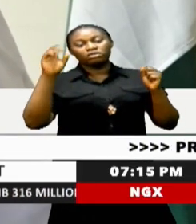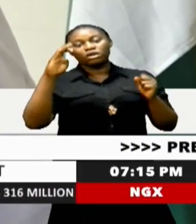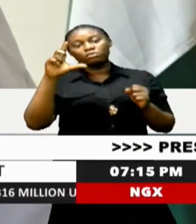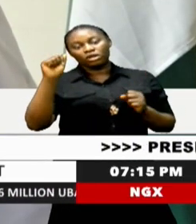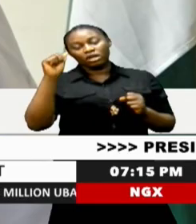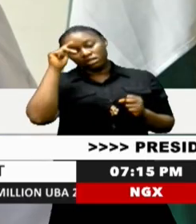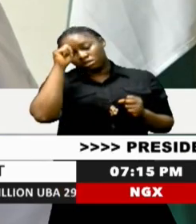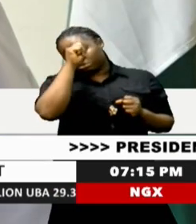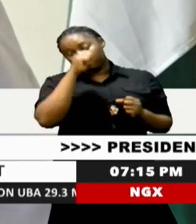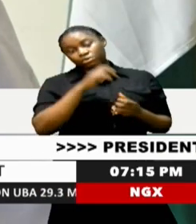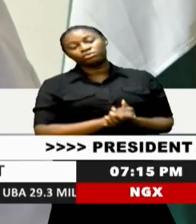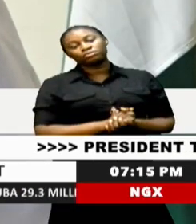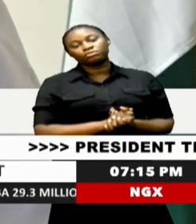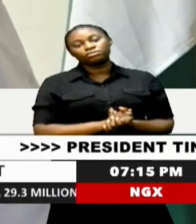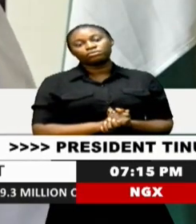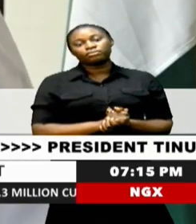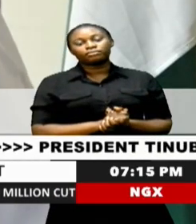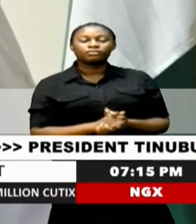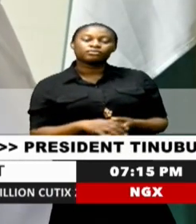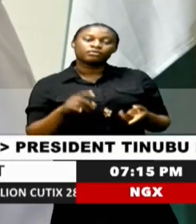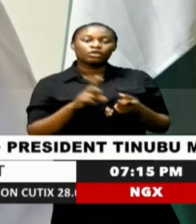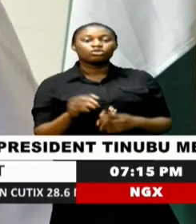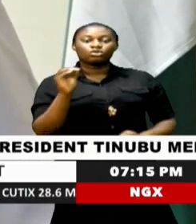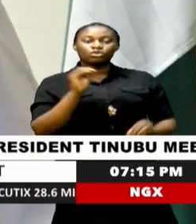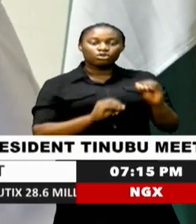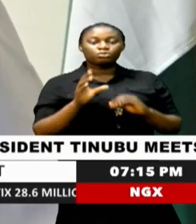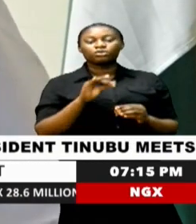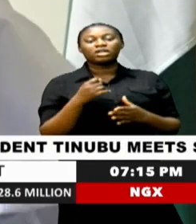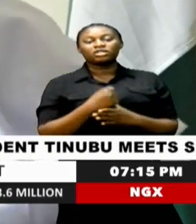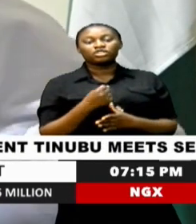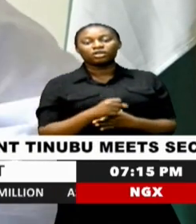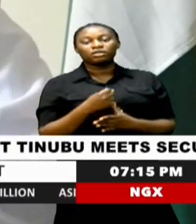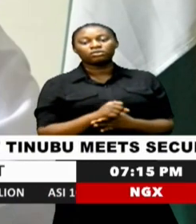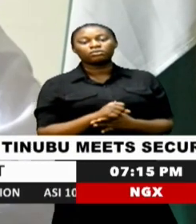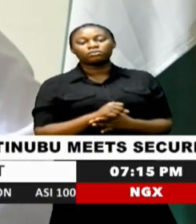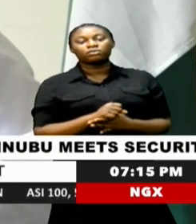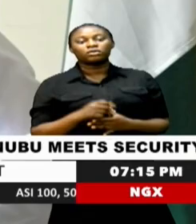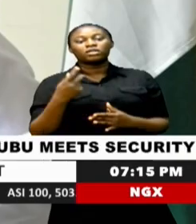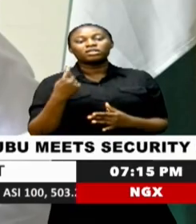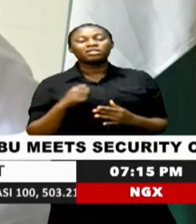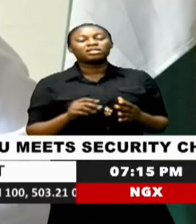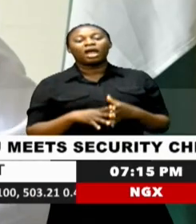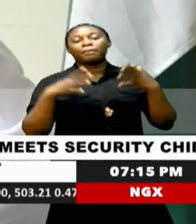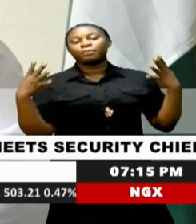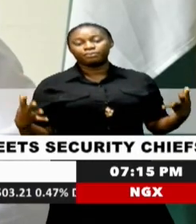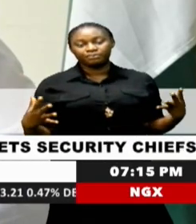Tinubu, to contribute and share the abundant